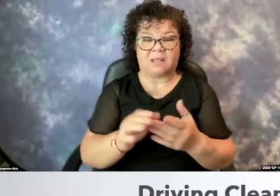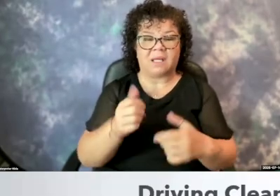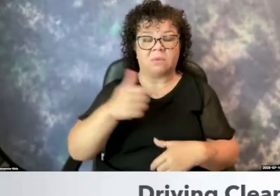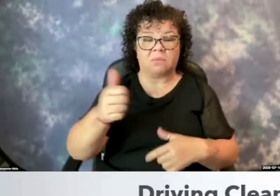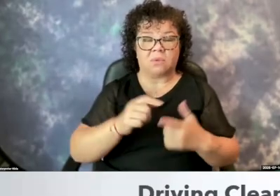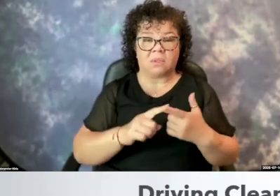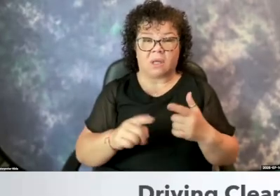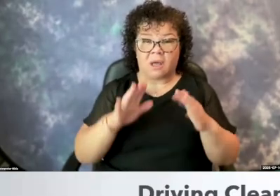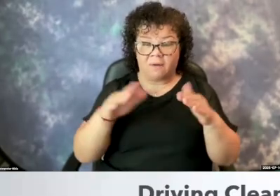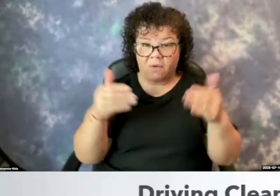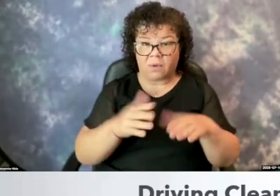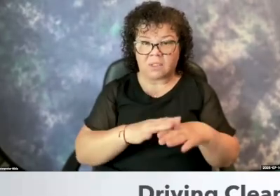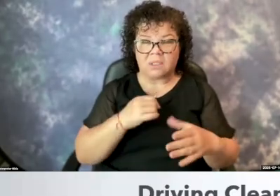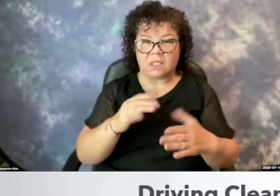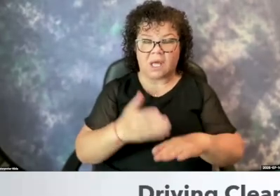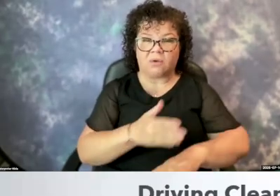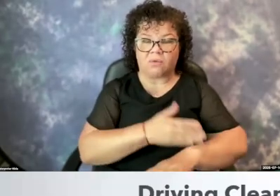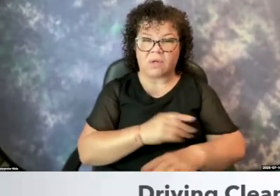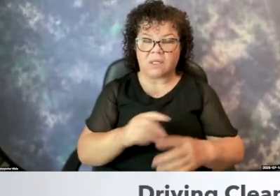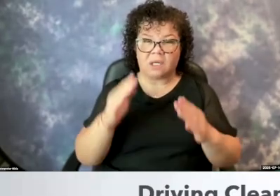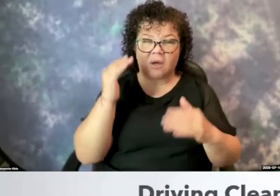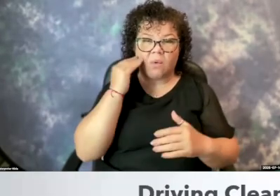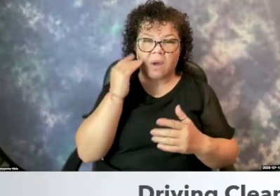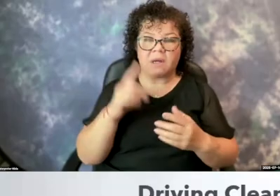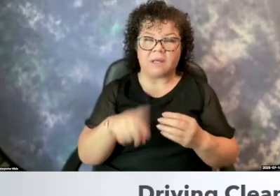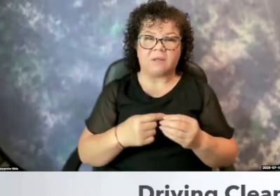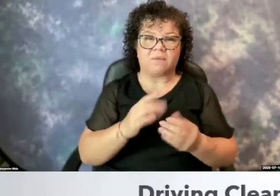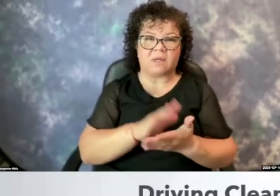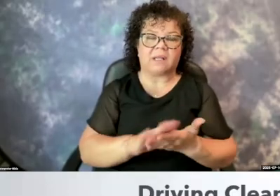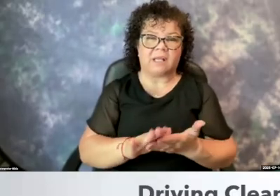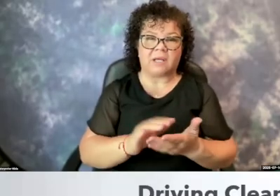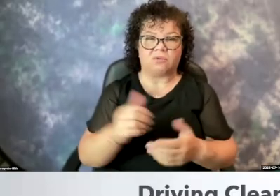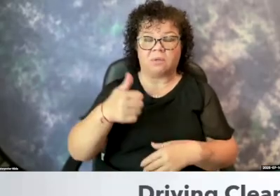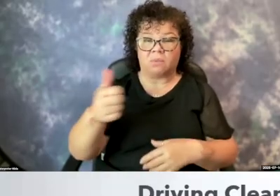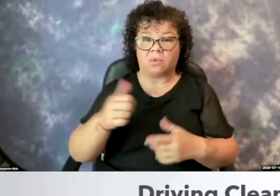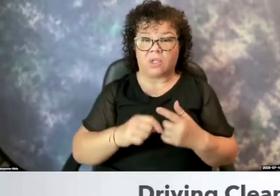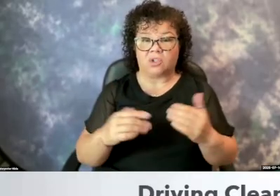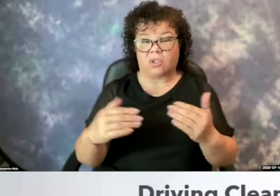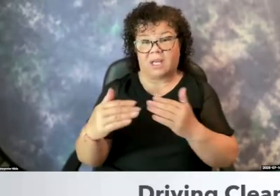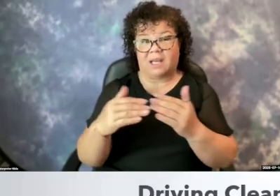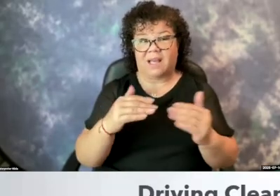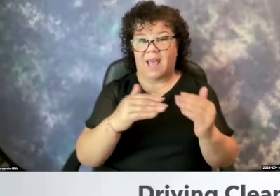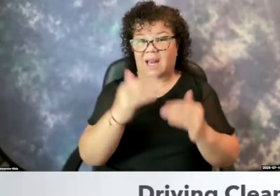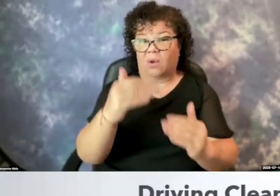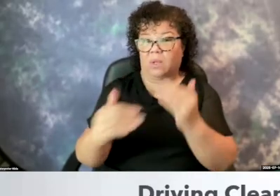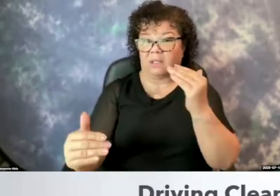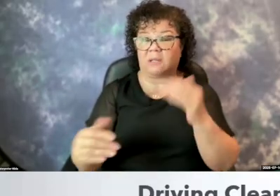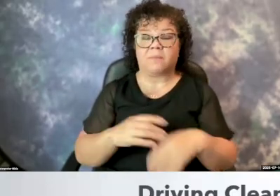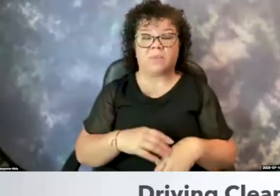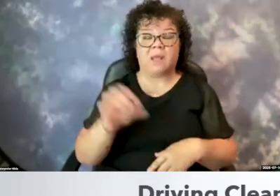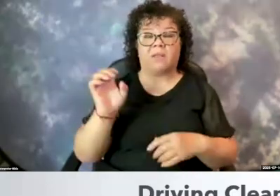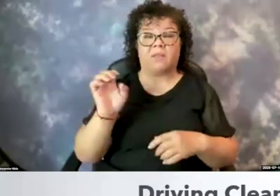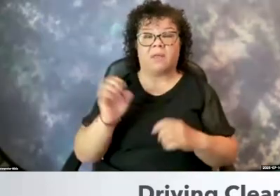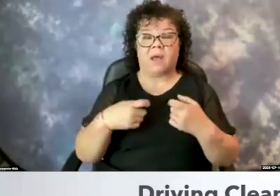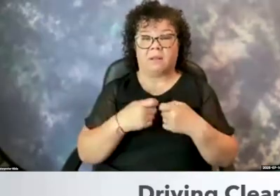easier. Access Clean California is an outreach project focused on increasing awareness of the full suite of clean